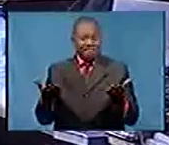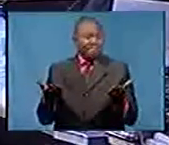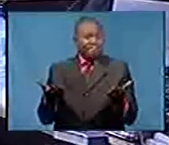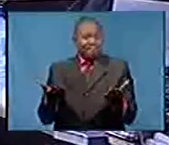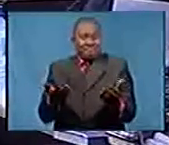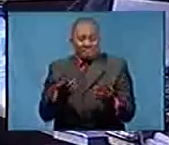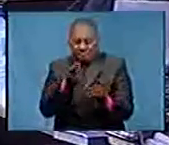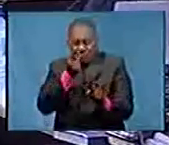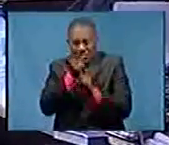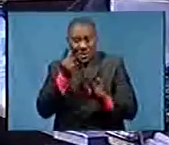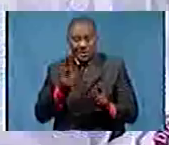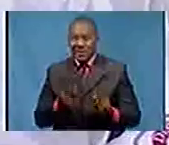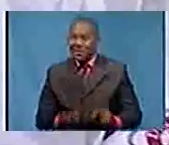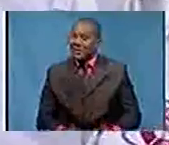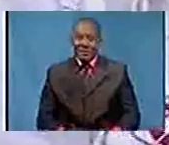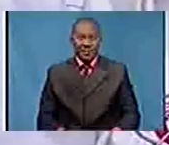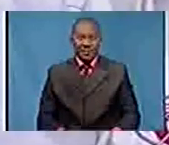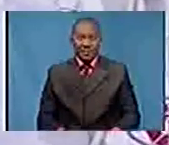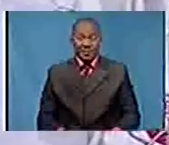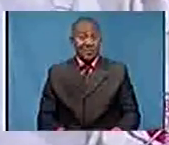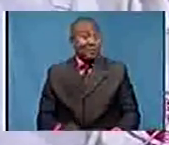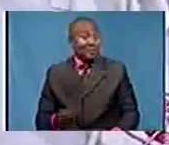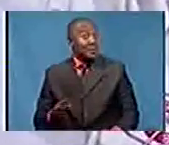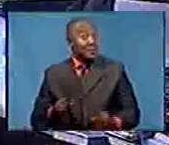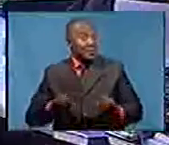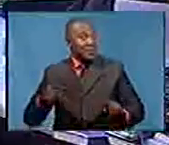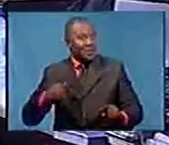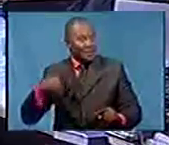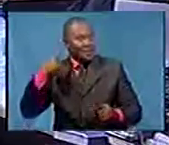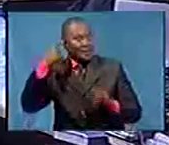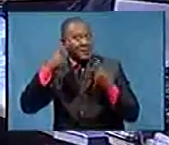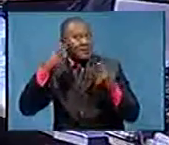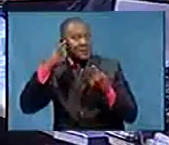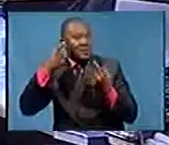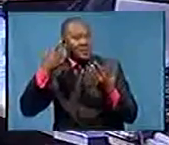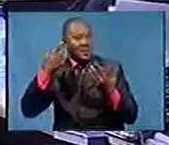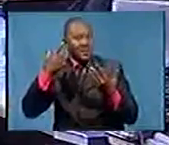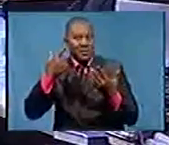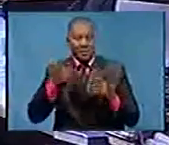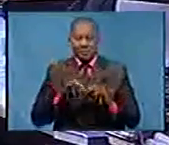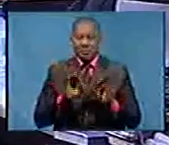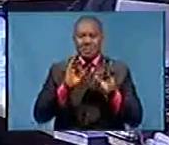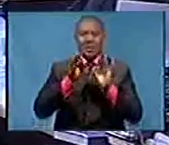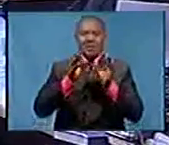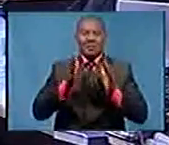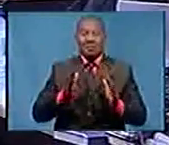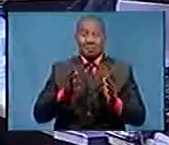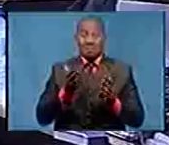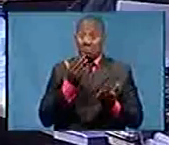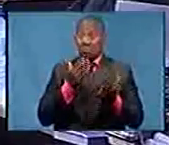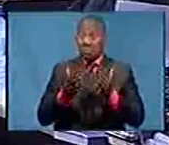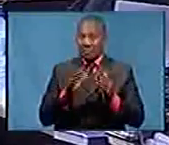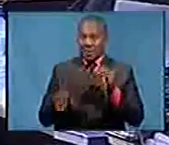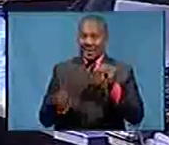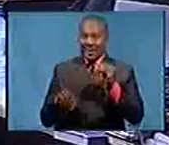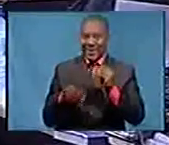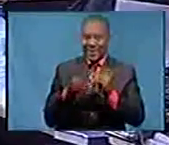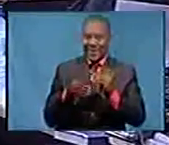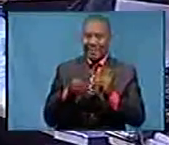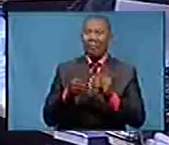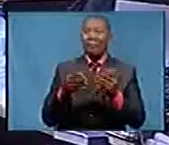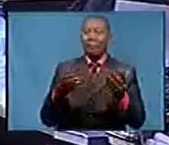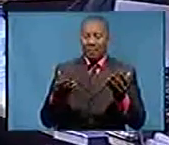are justifying anything, but to be taken into consideration that the interpreter might also have used his own